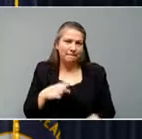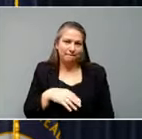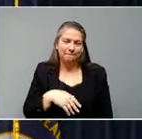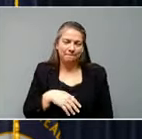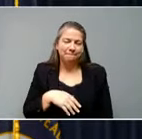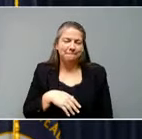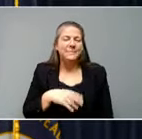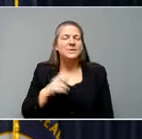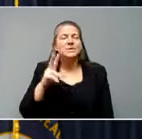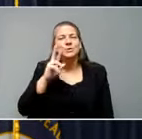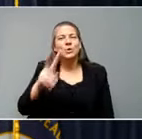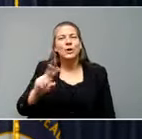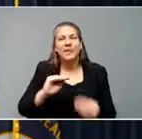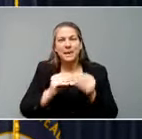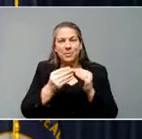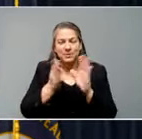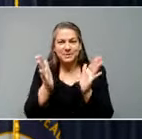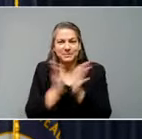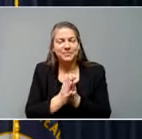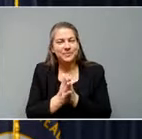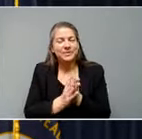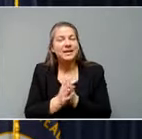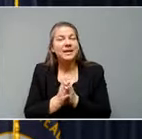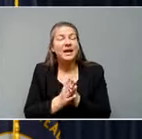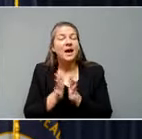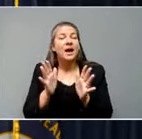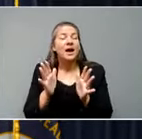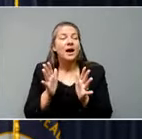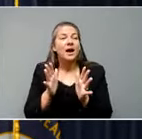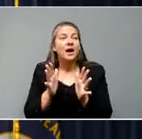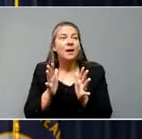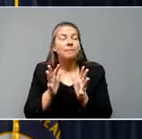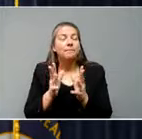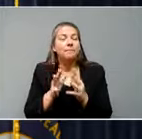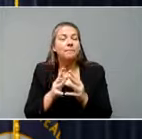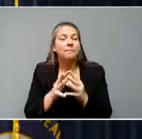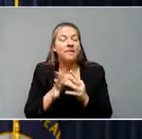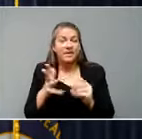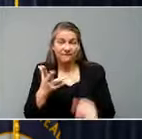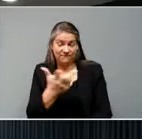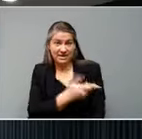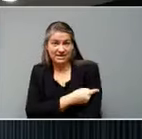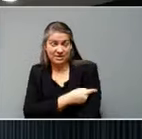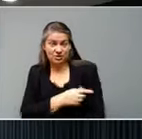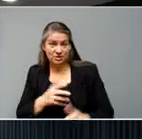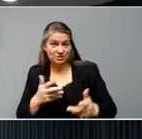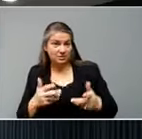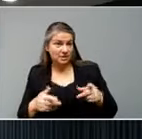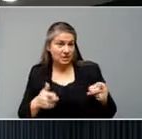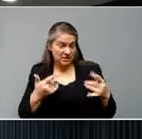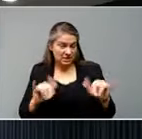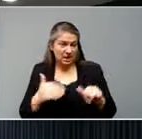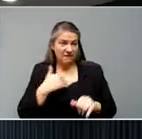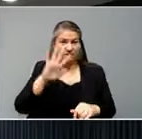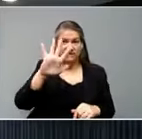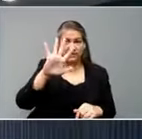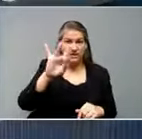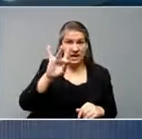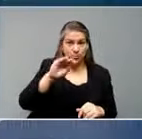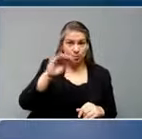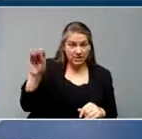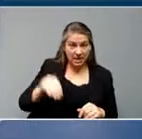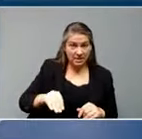the demographics of our vaccinated population. We're still 58% of